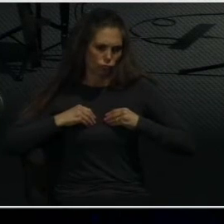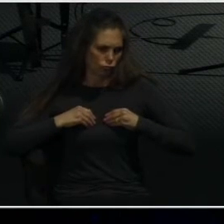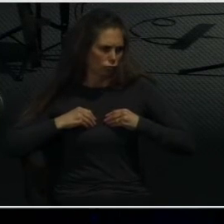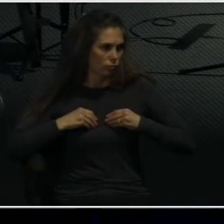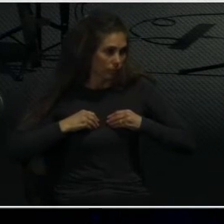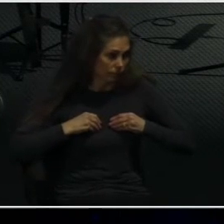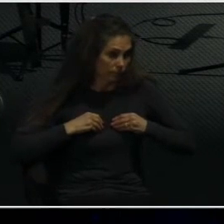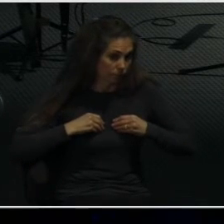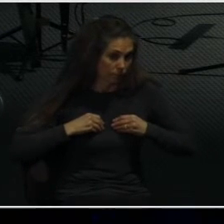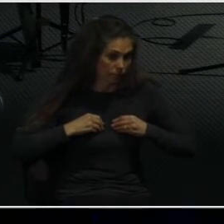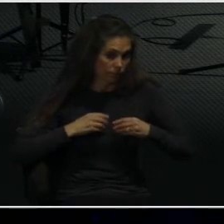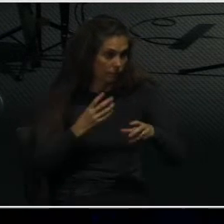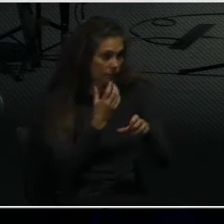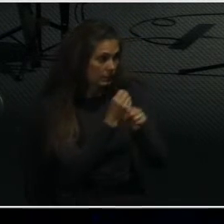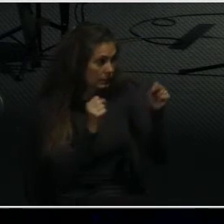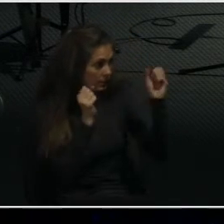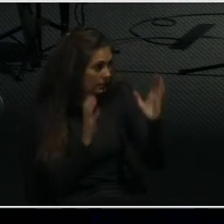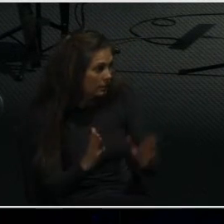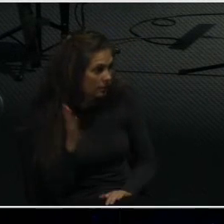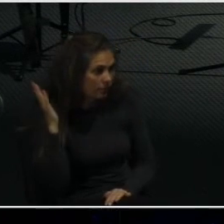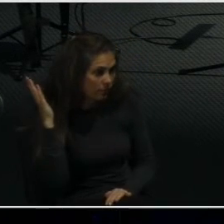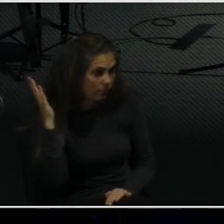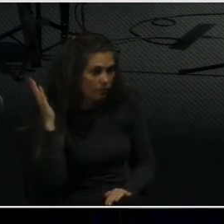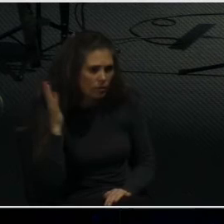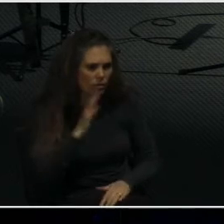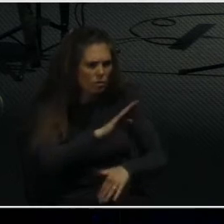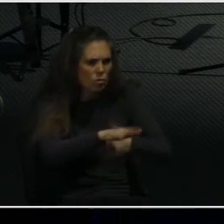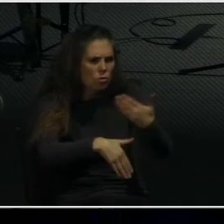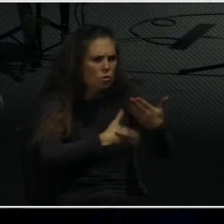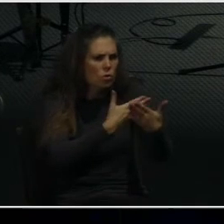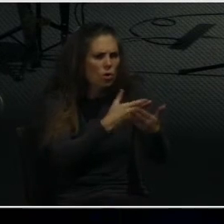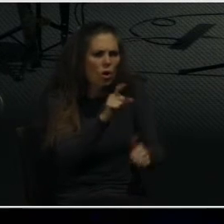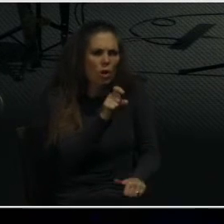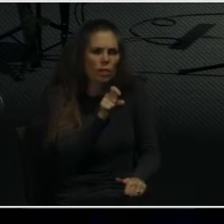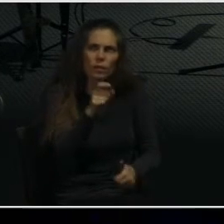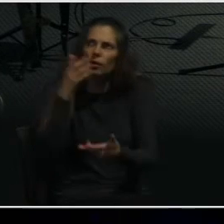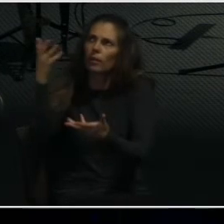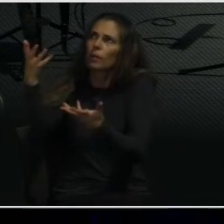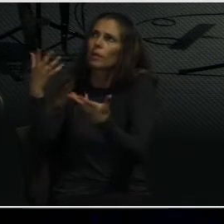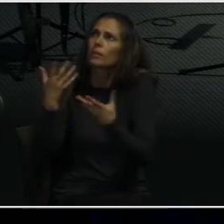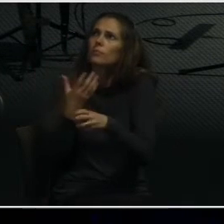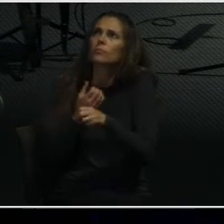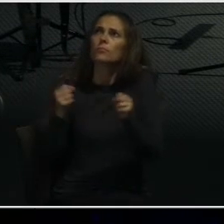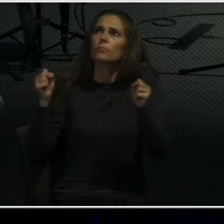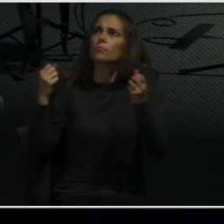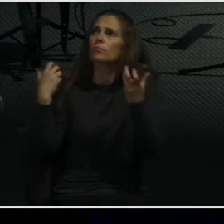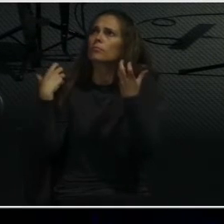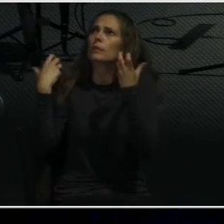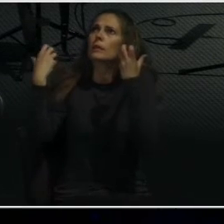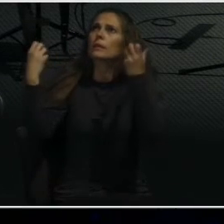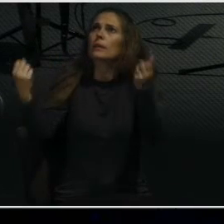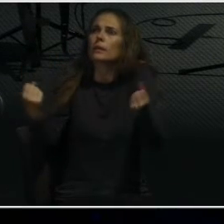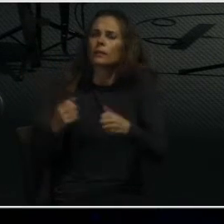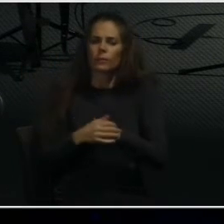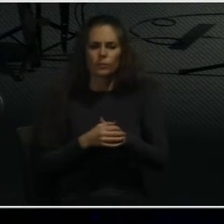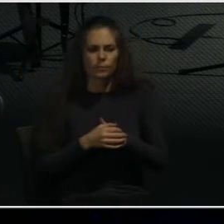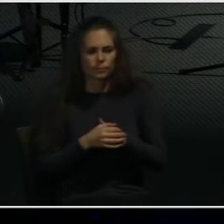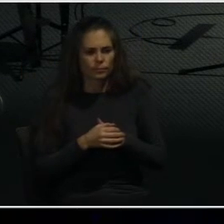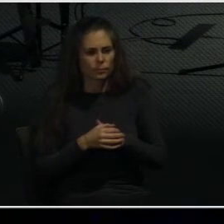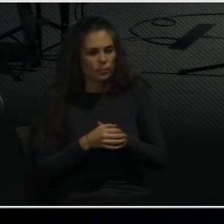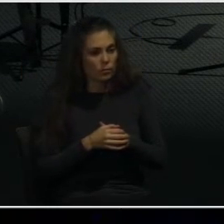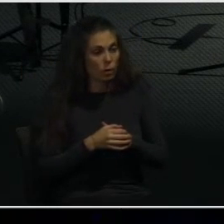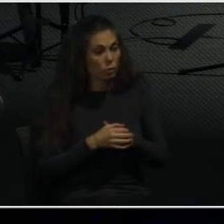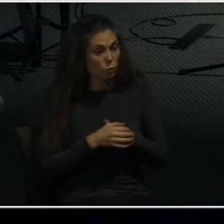All of us need God's restoring work, God's healing work, God's saving work. So when we receive Christ into our lives, we begin